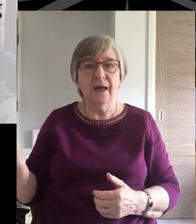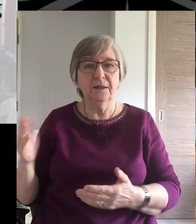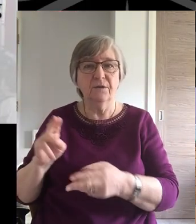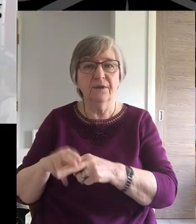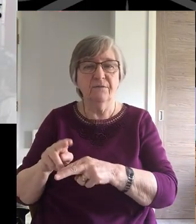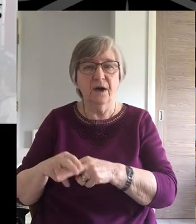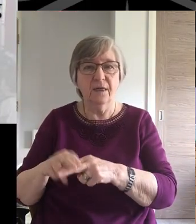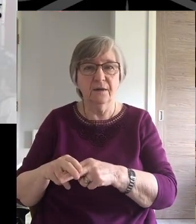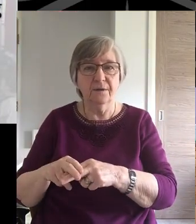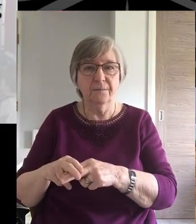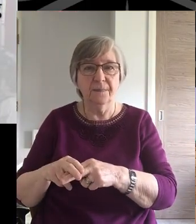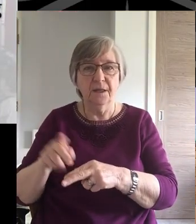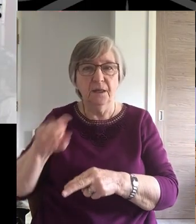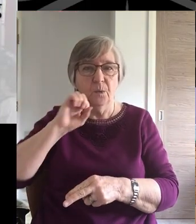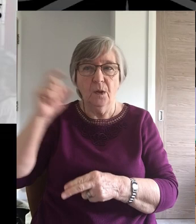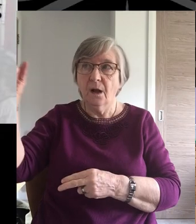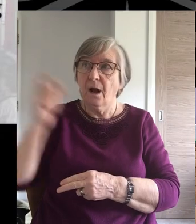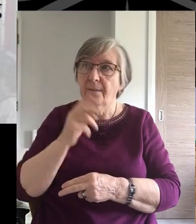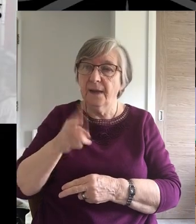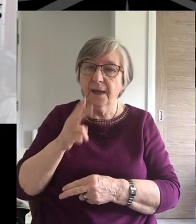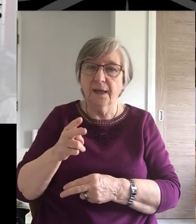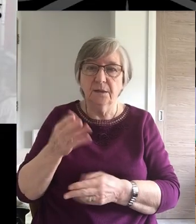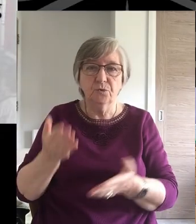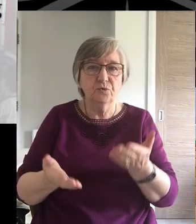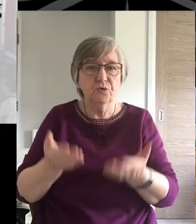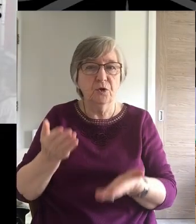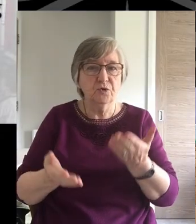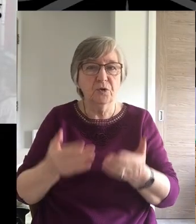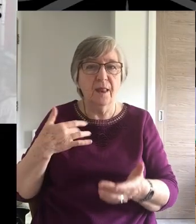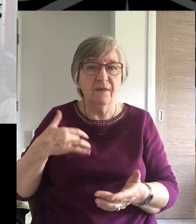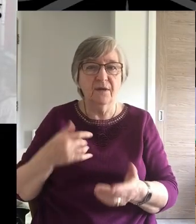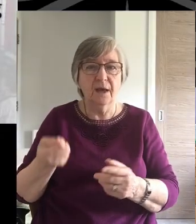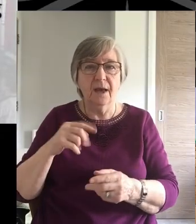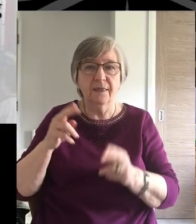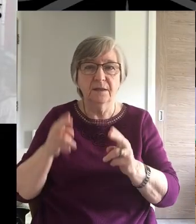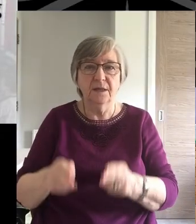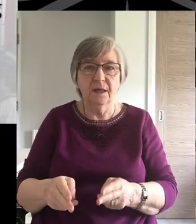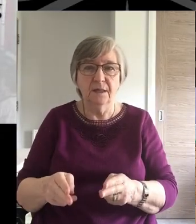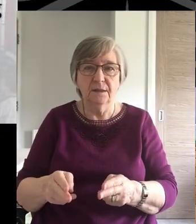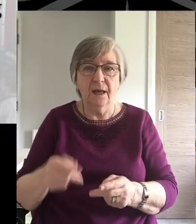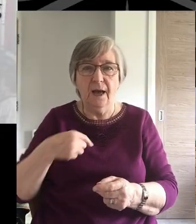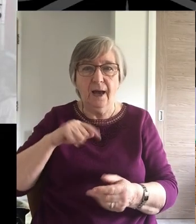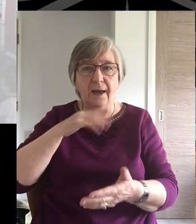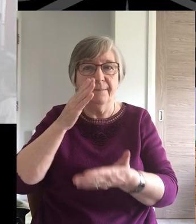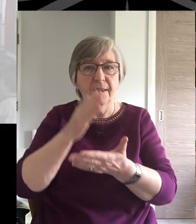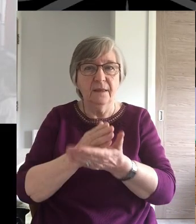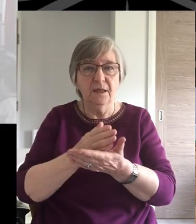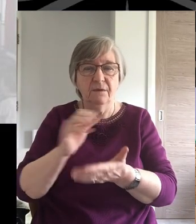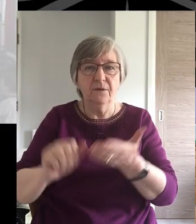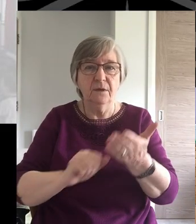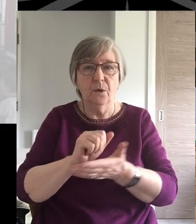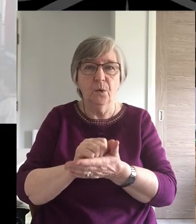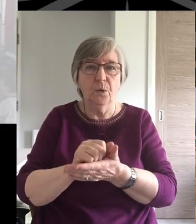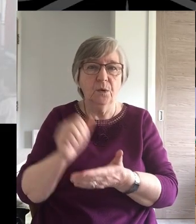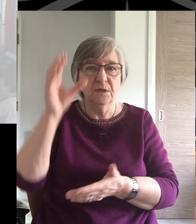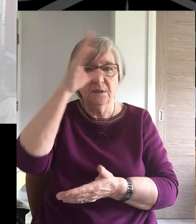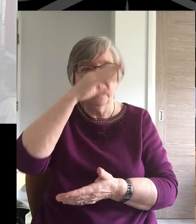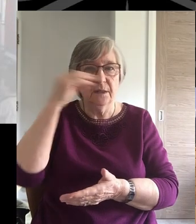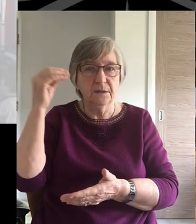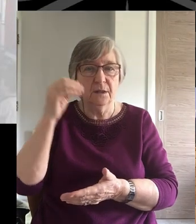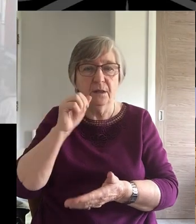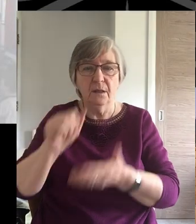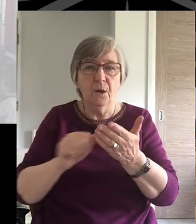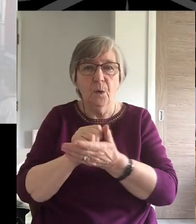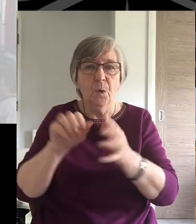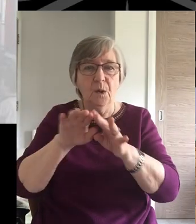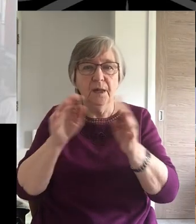right hand of the Father, and he will come again to judge the living and the dead. I believe in the Holy